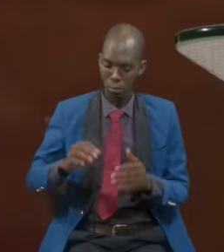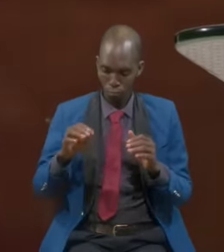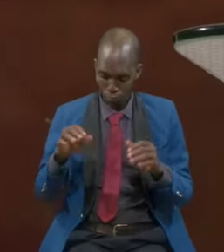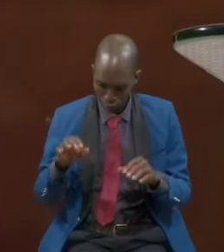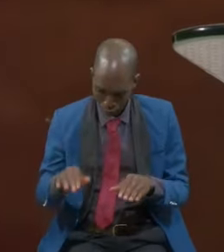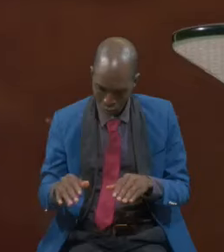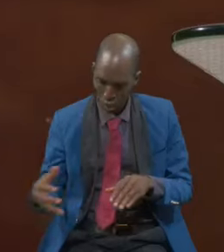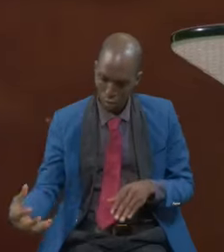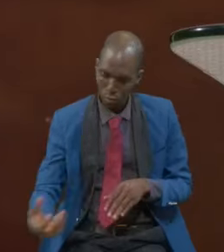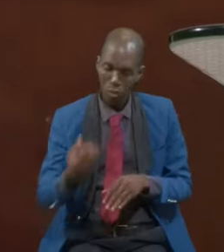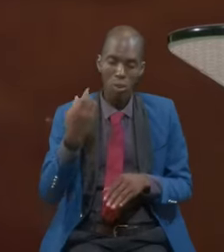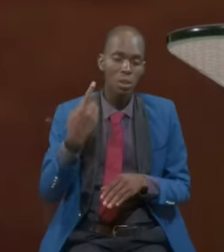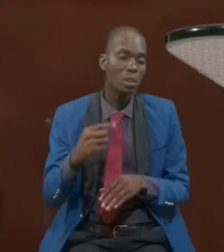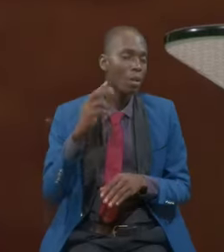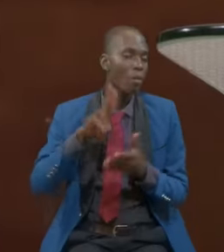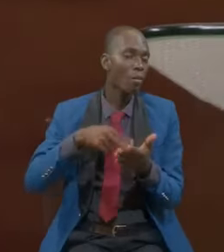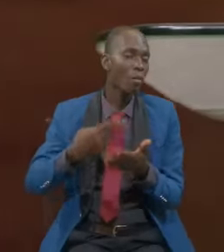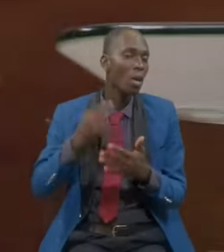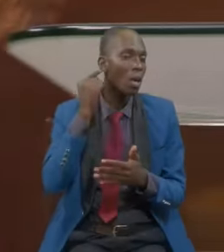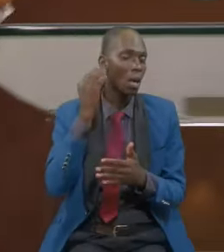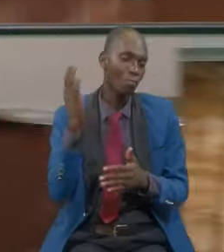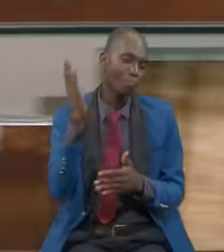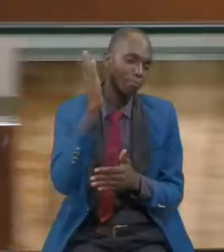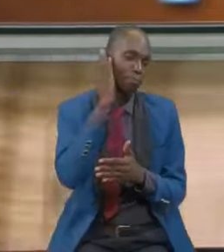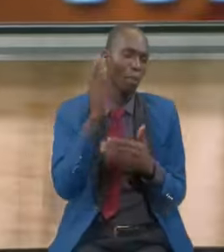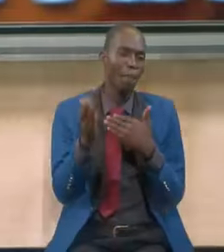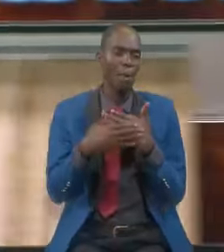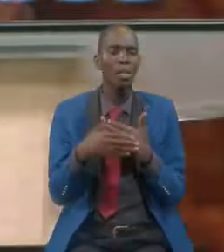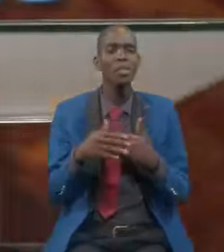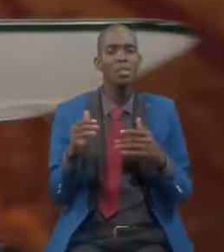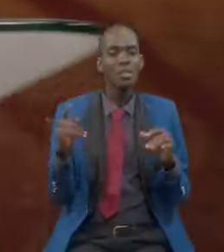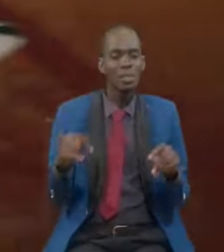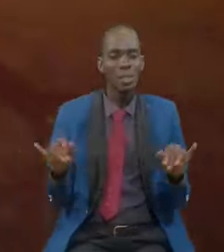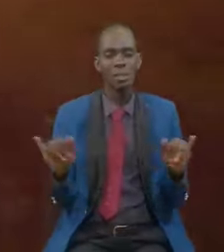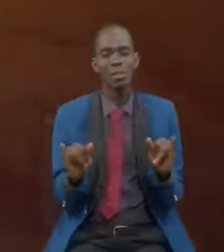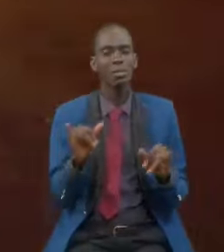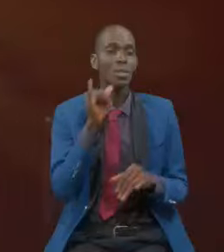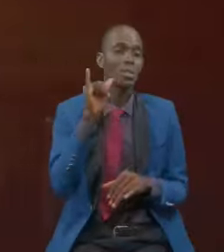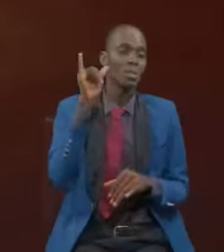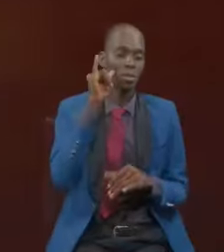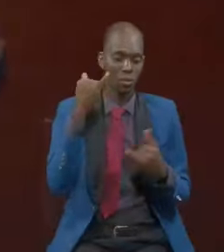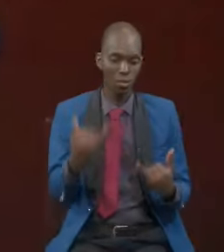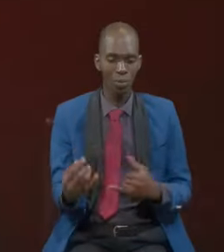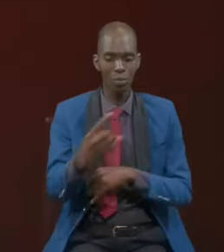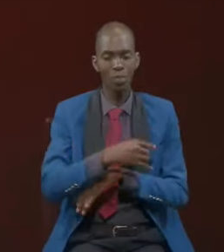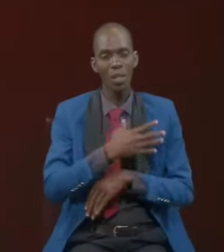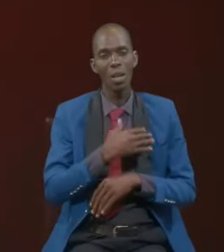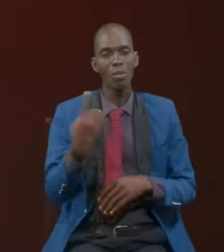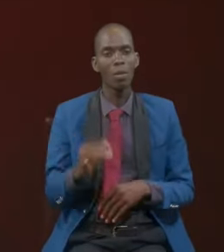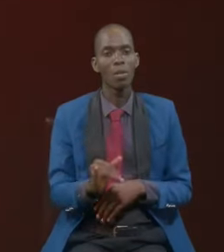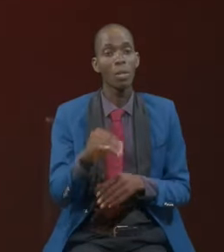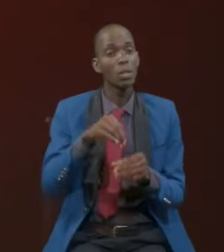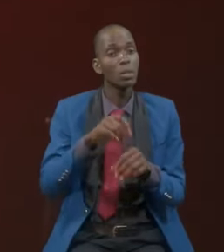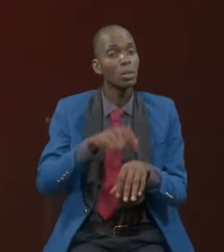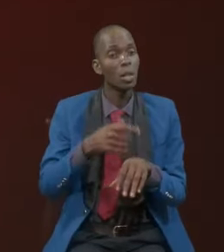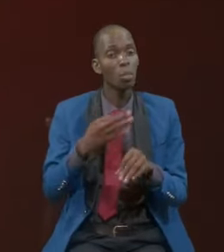the ear and put it back. The same yesterday, today, and forever. In the day of